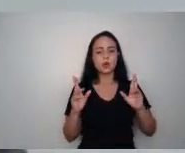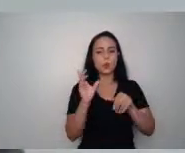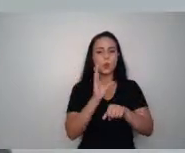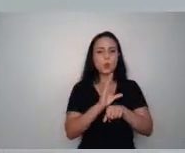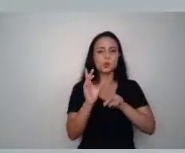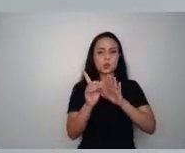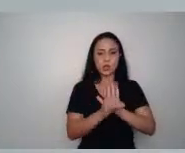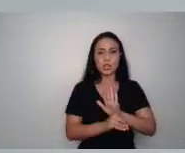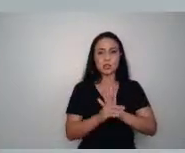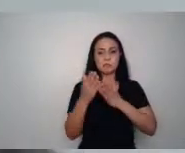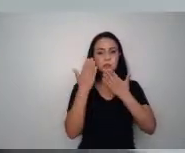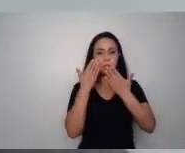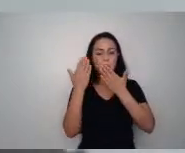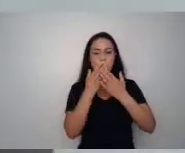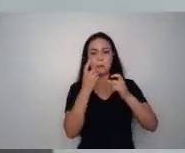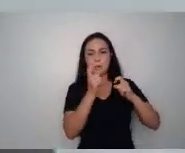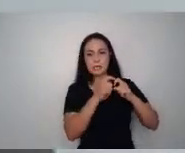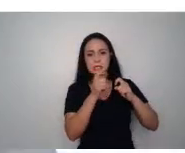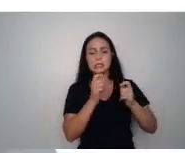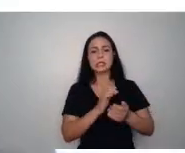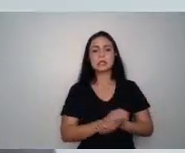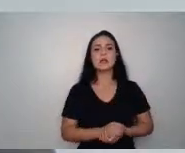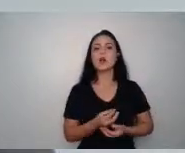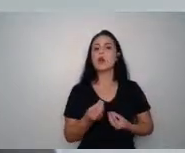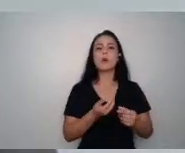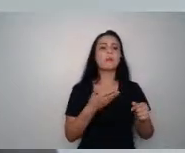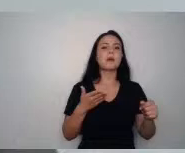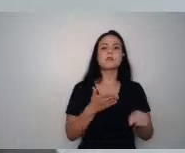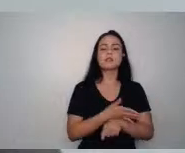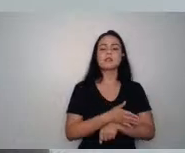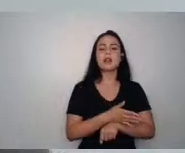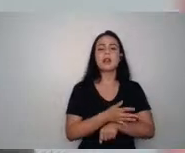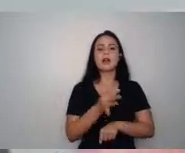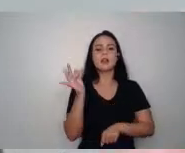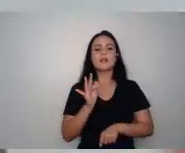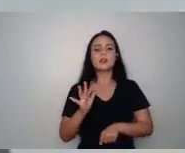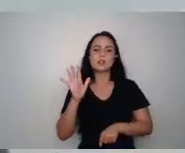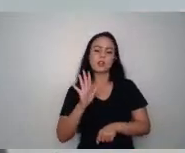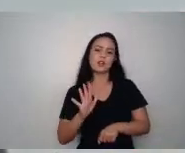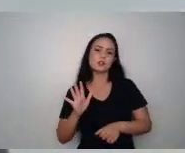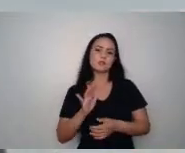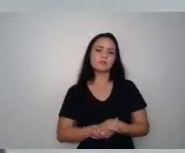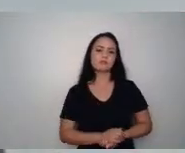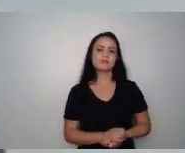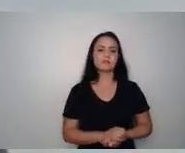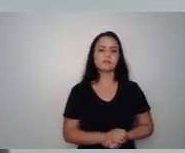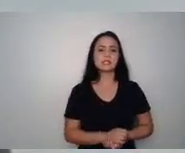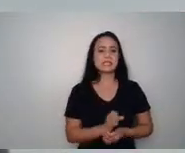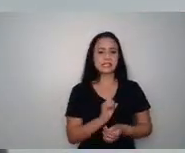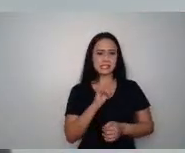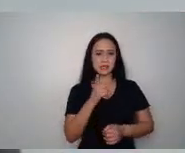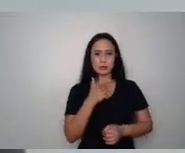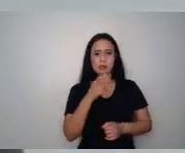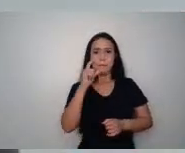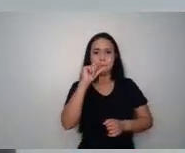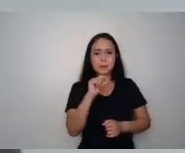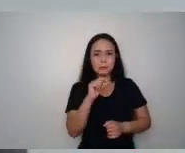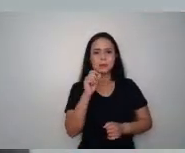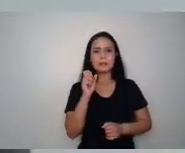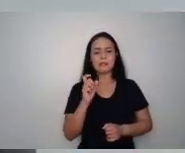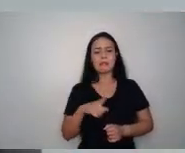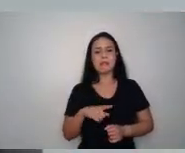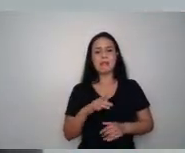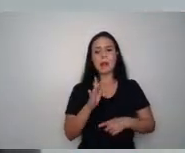or daughter, who wants to study a psychology or medical goes to medical